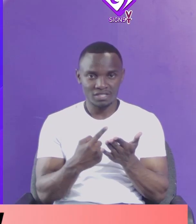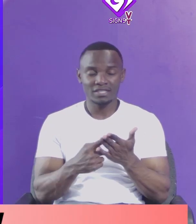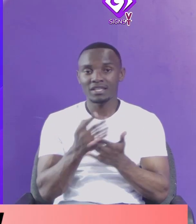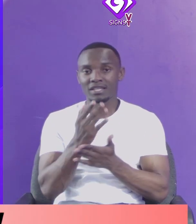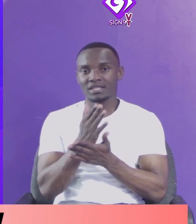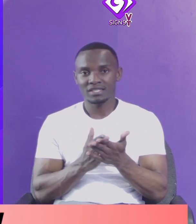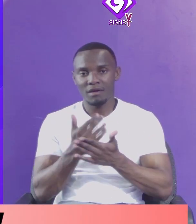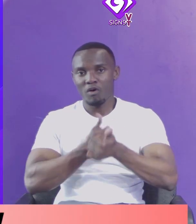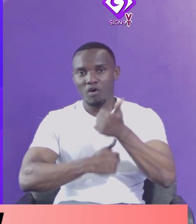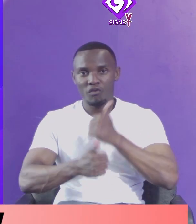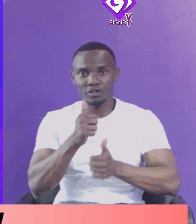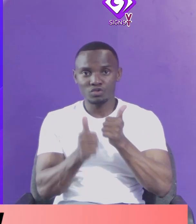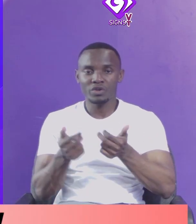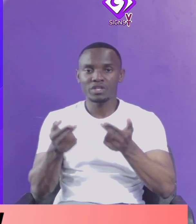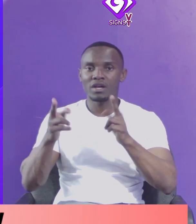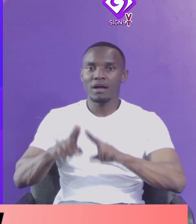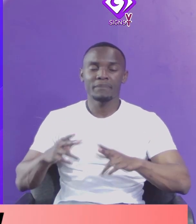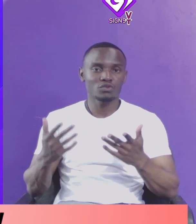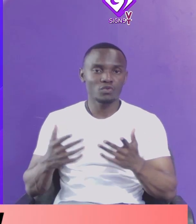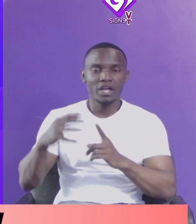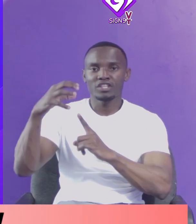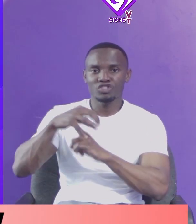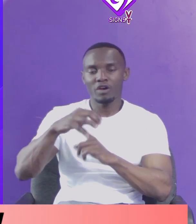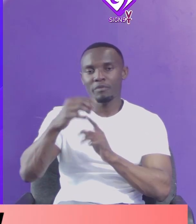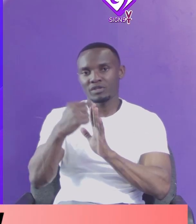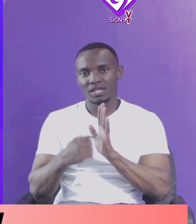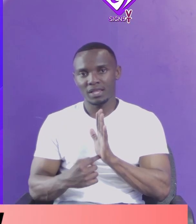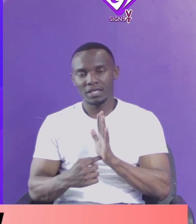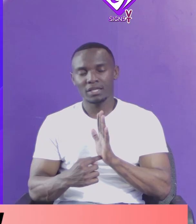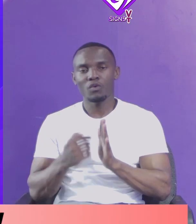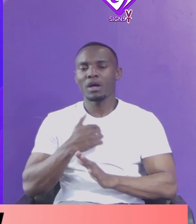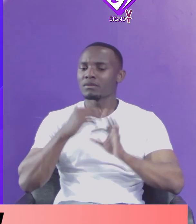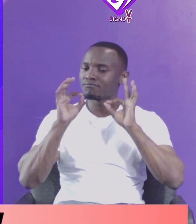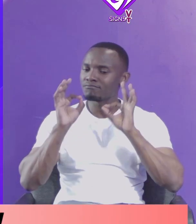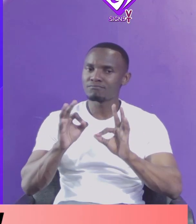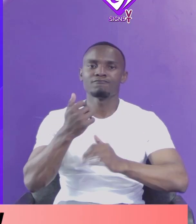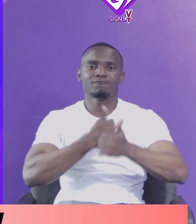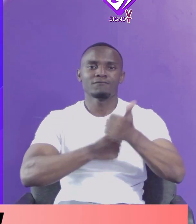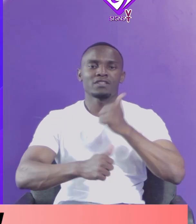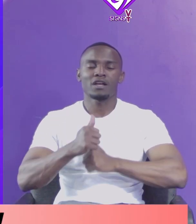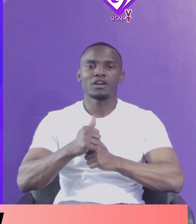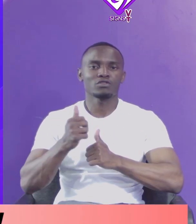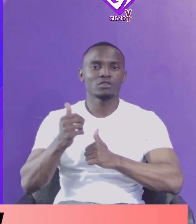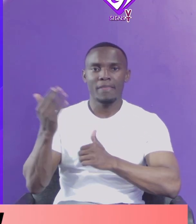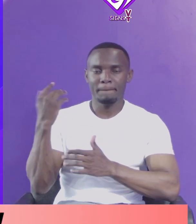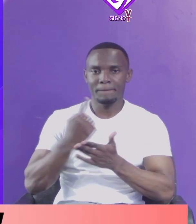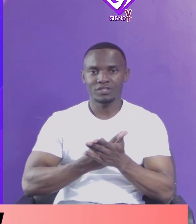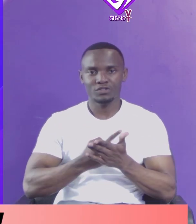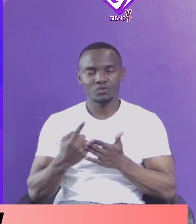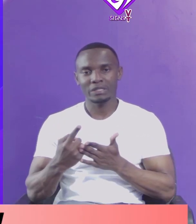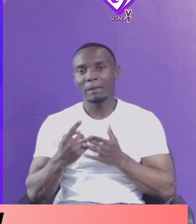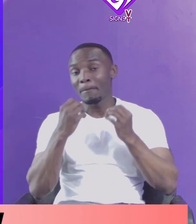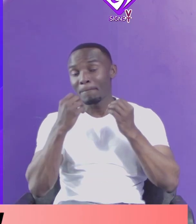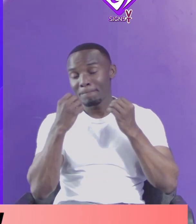of the actions that did take place as far as the Champions League is concerned. We had amazing action over the week, big results, big